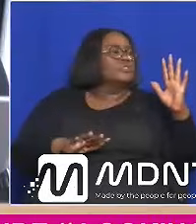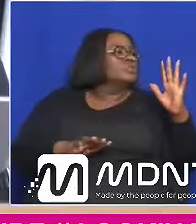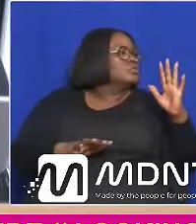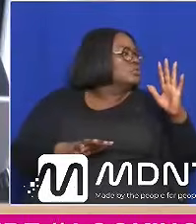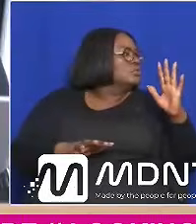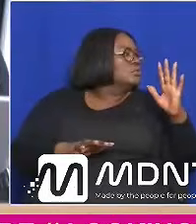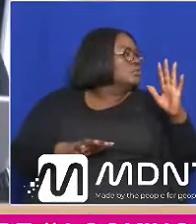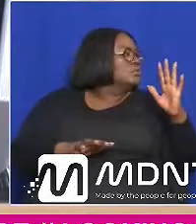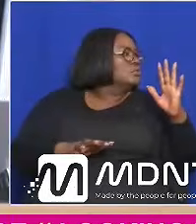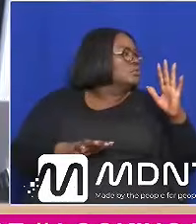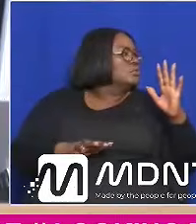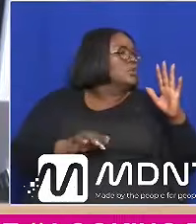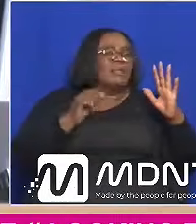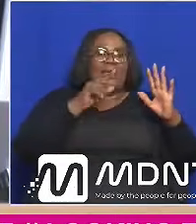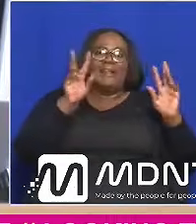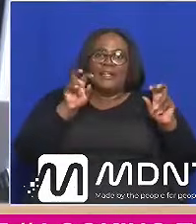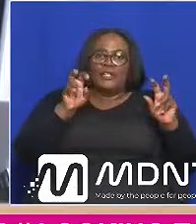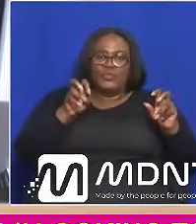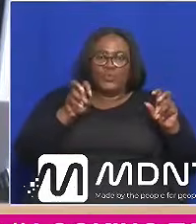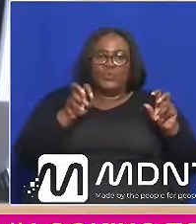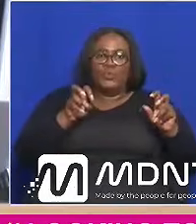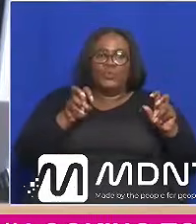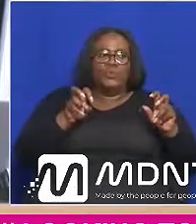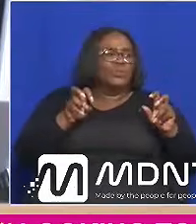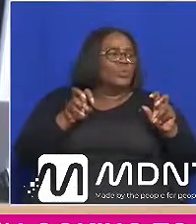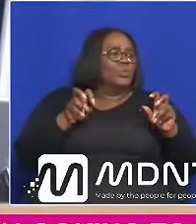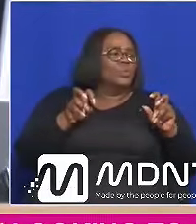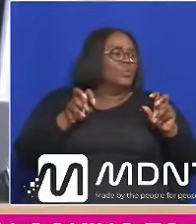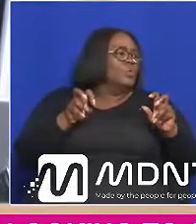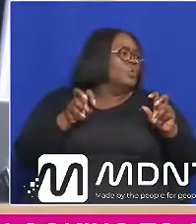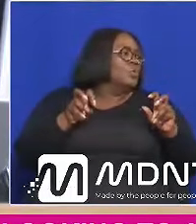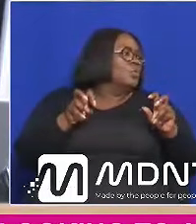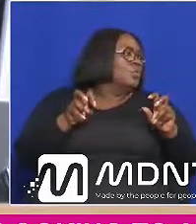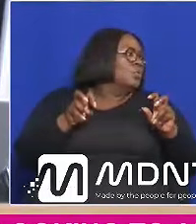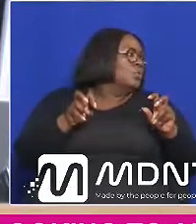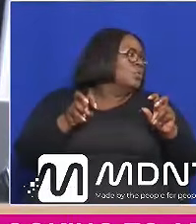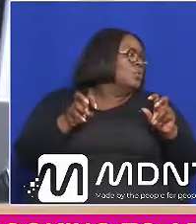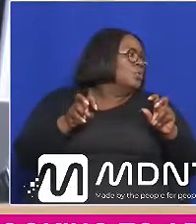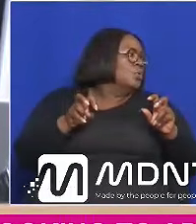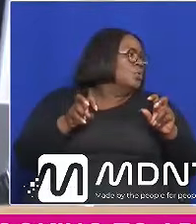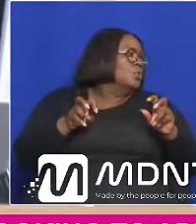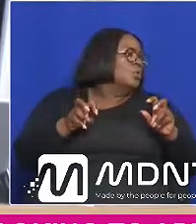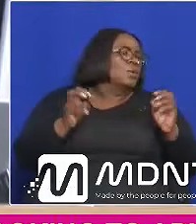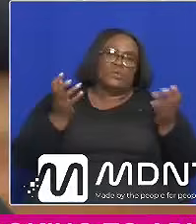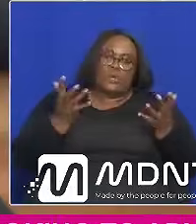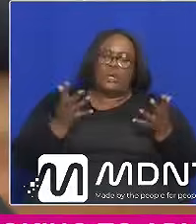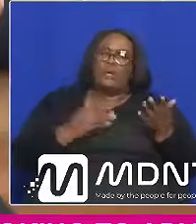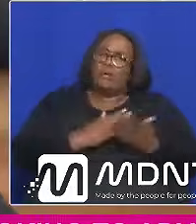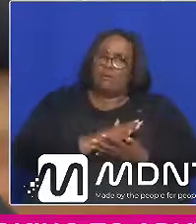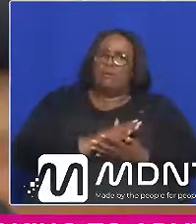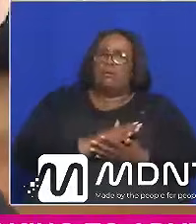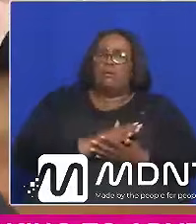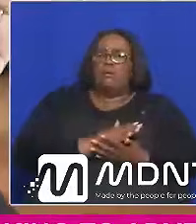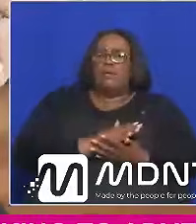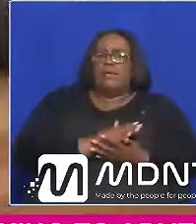is currently one of the things on which he's claiming the right to self-incrimination or anything else, but you displayed it and he